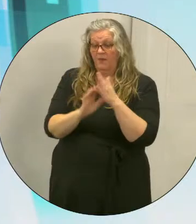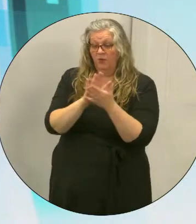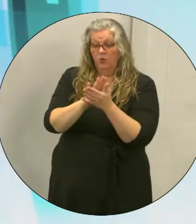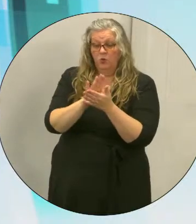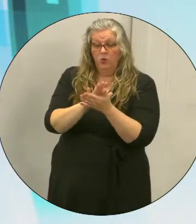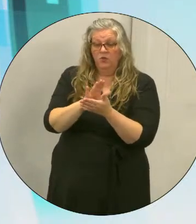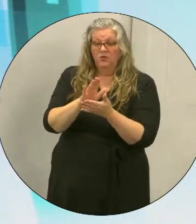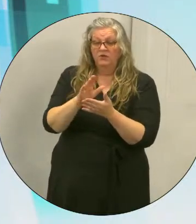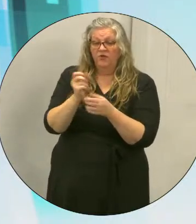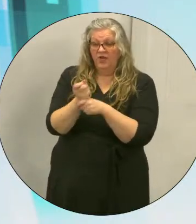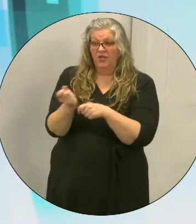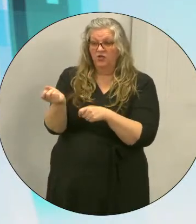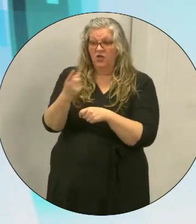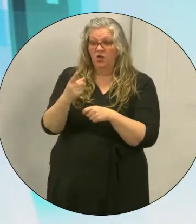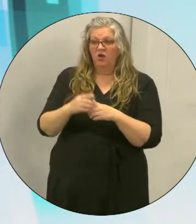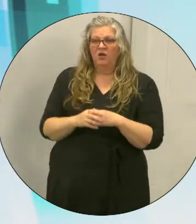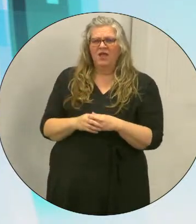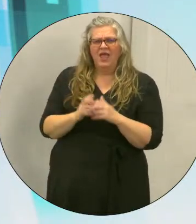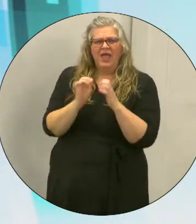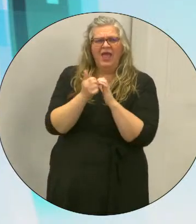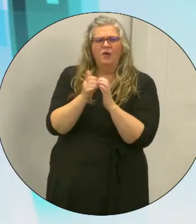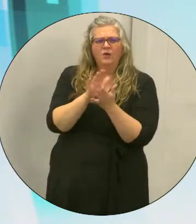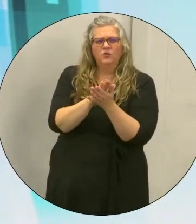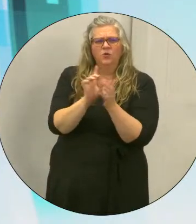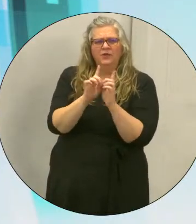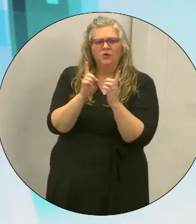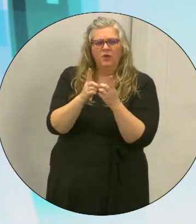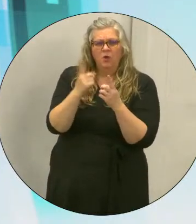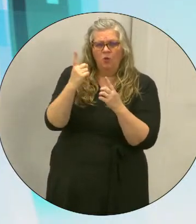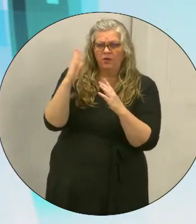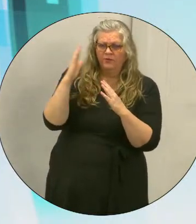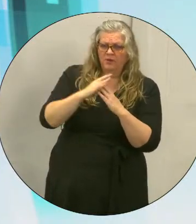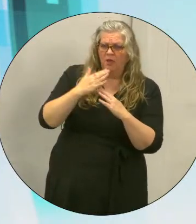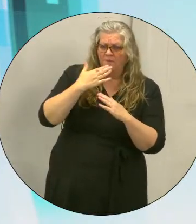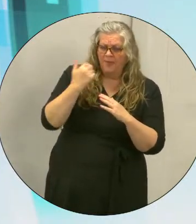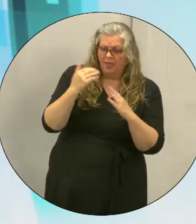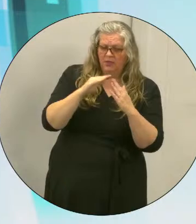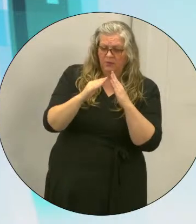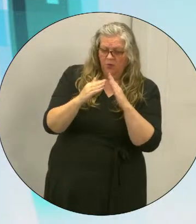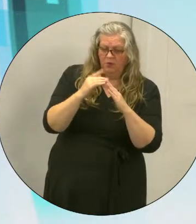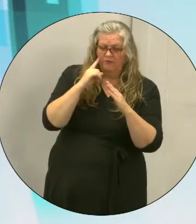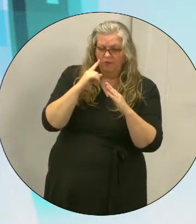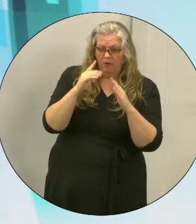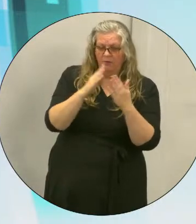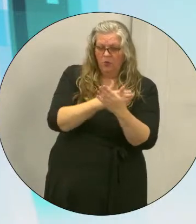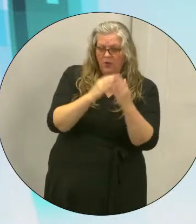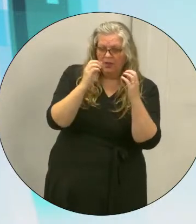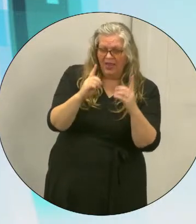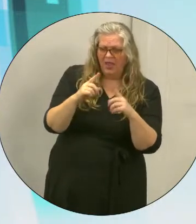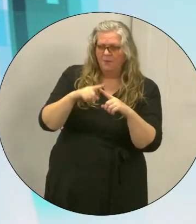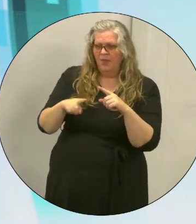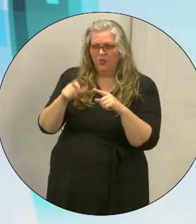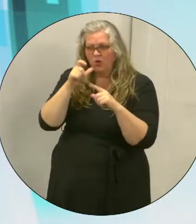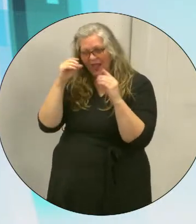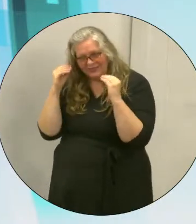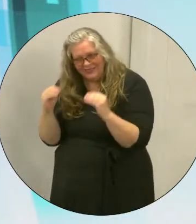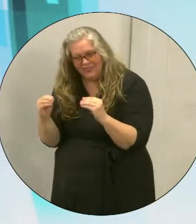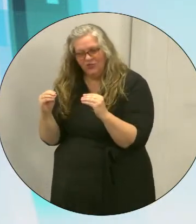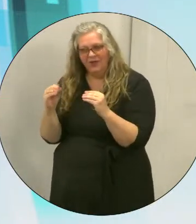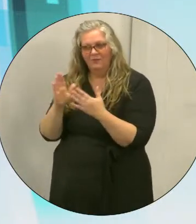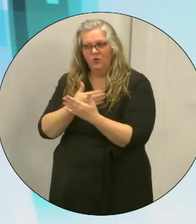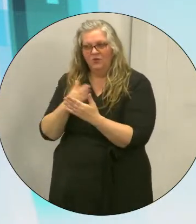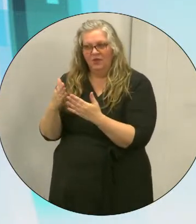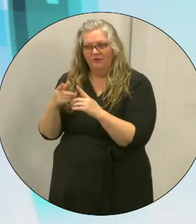district next year. How can the district continue to be one of the best communities for music education when music is not even being taught by a music